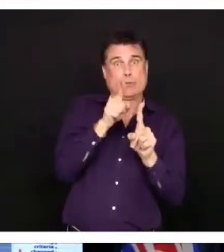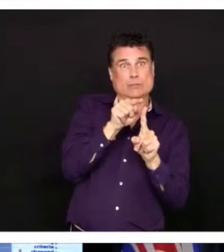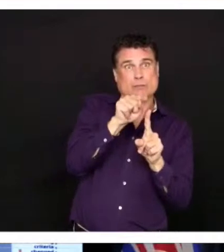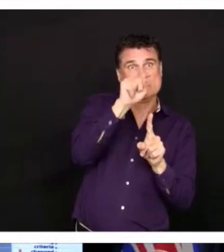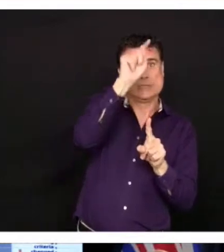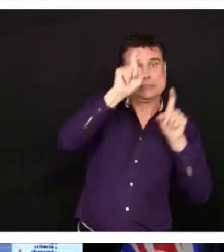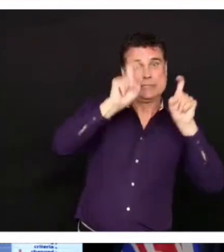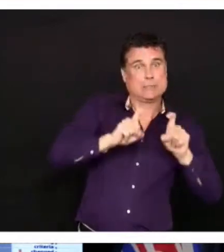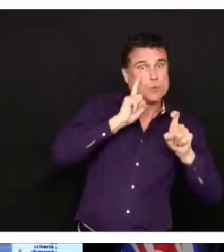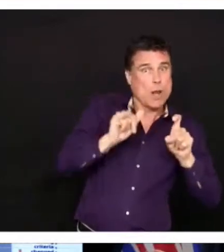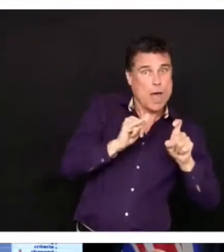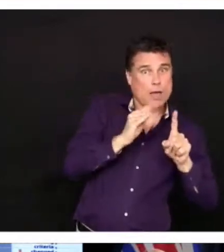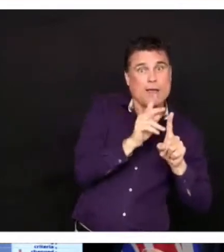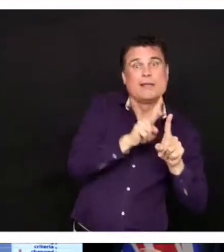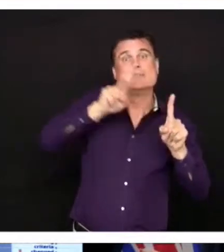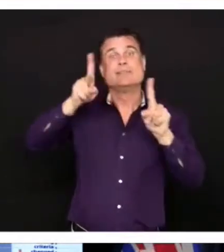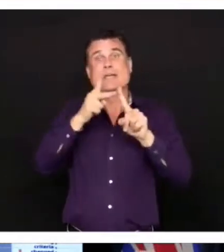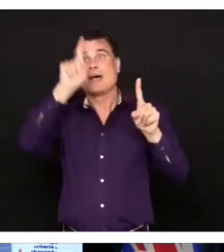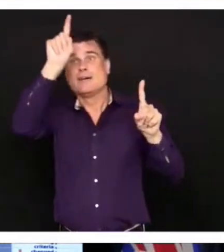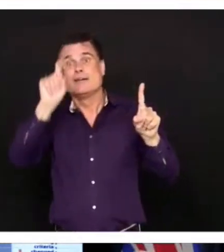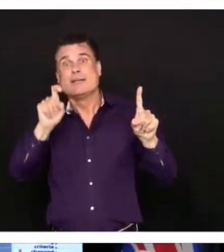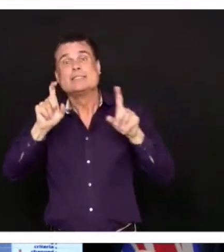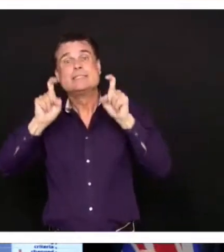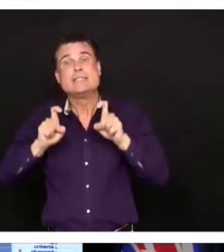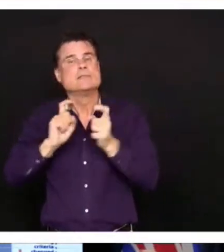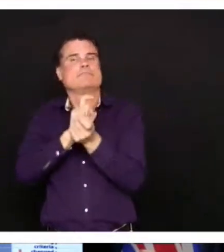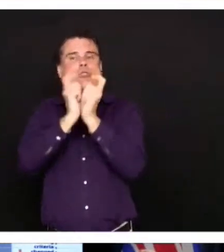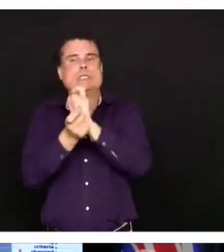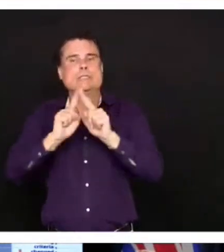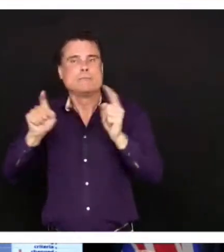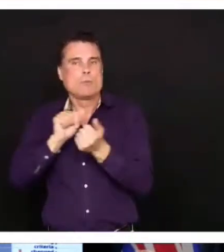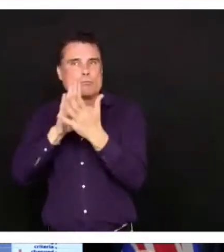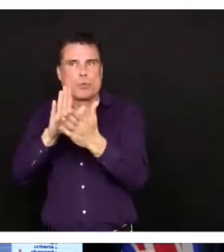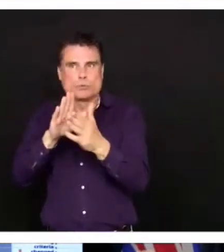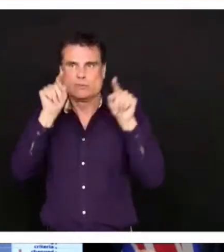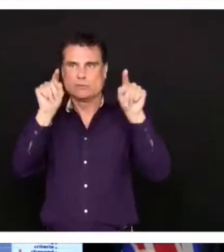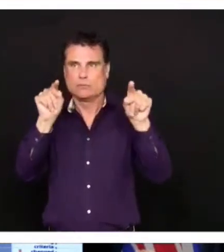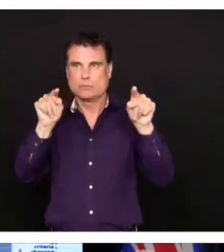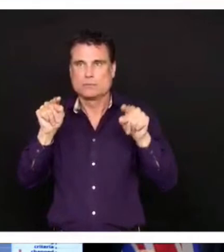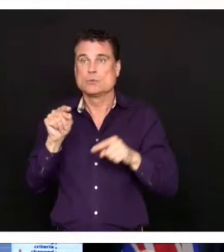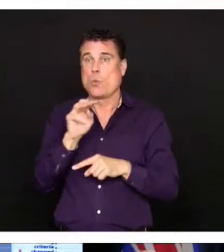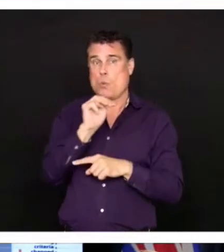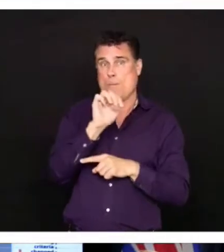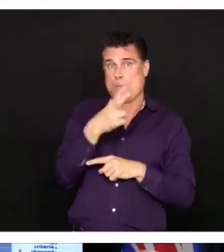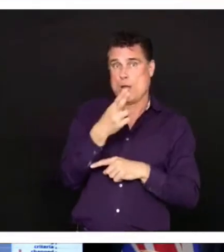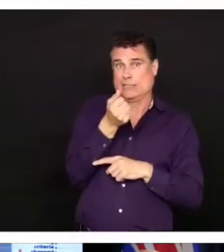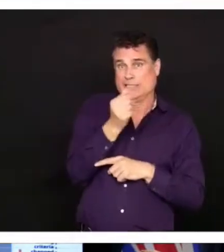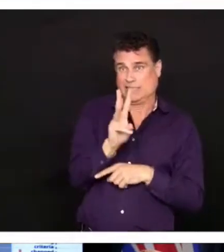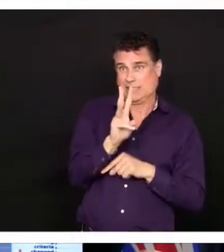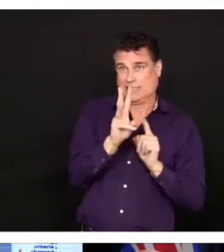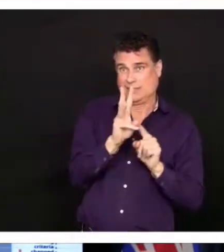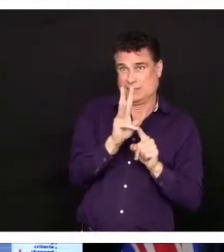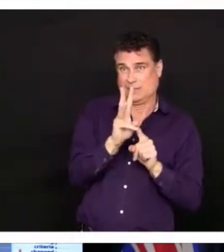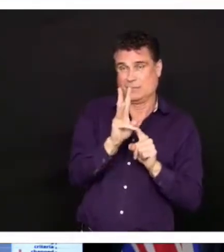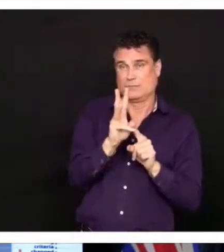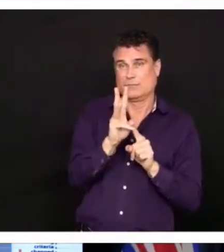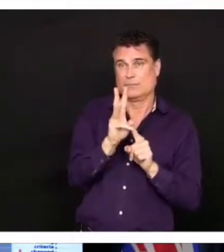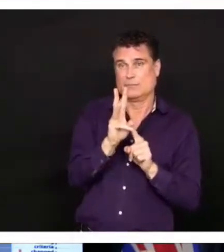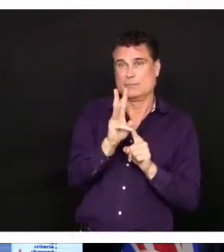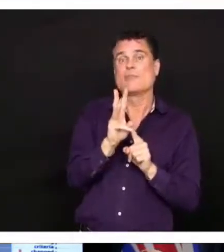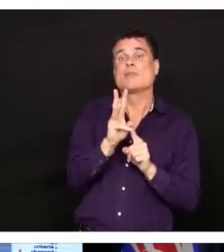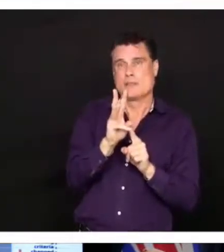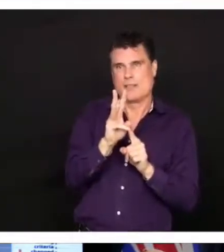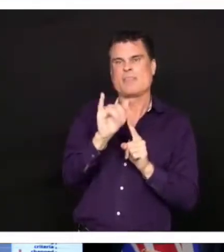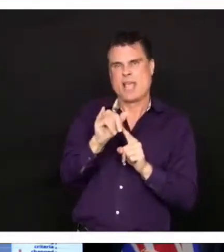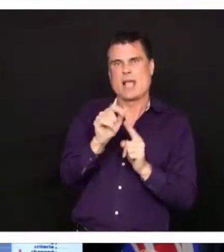was happening in our community, picking up outbreaks, and protecting our health system so that we were able to care for everybody who